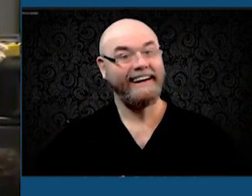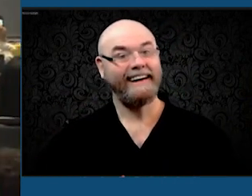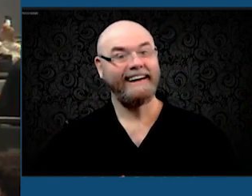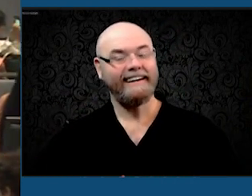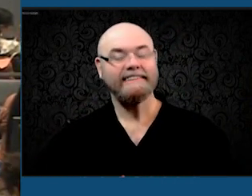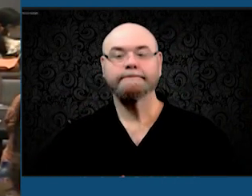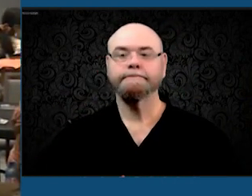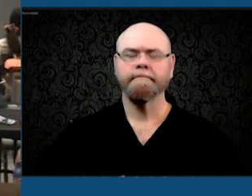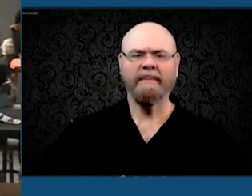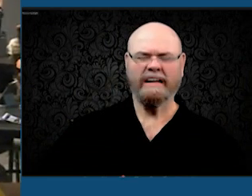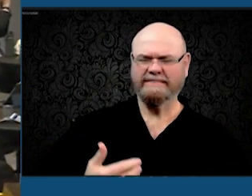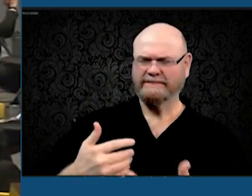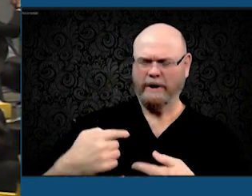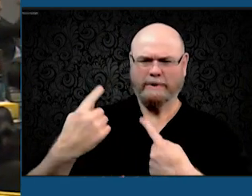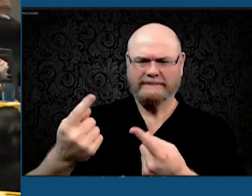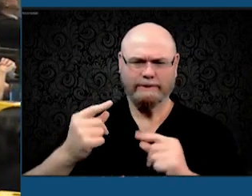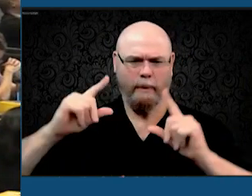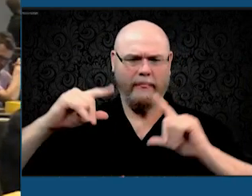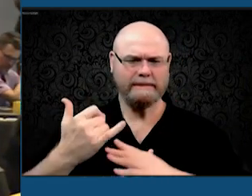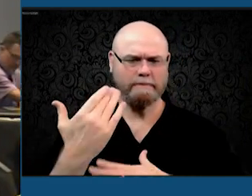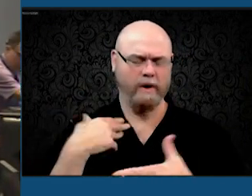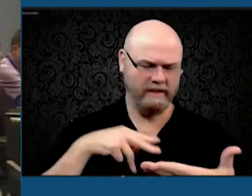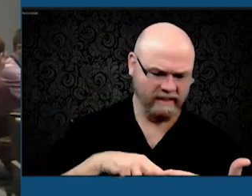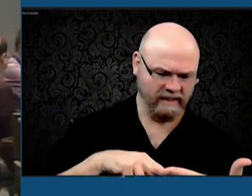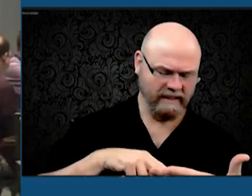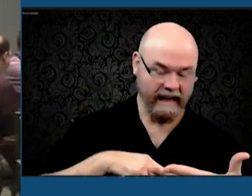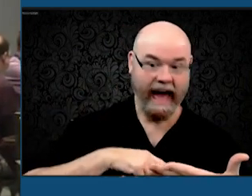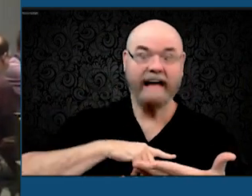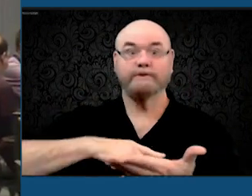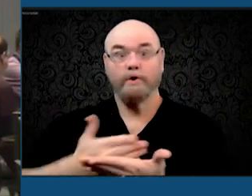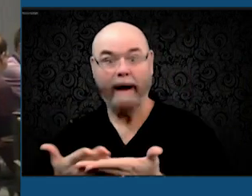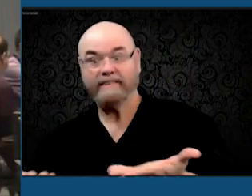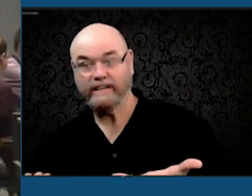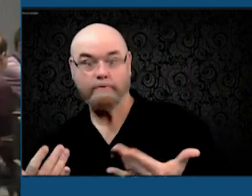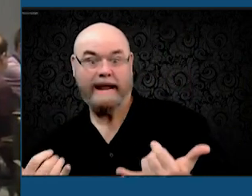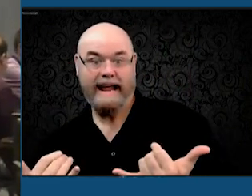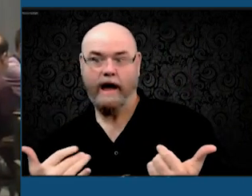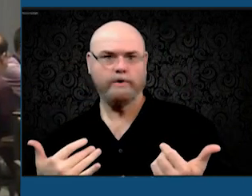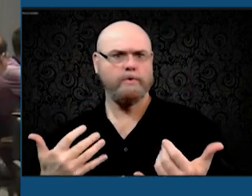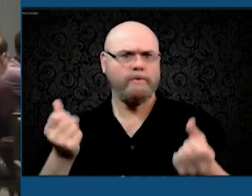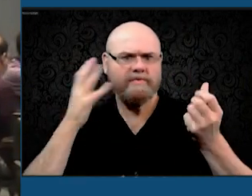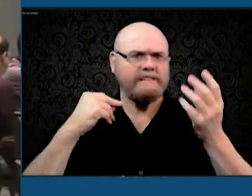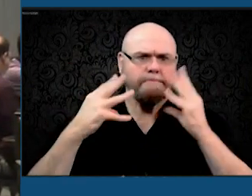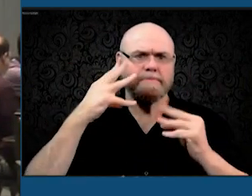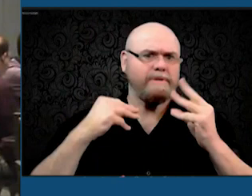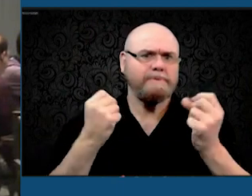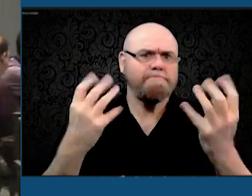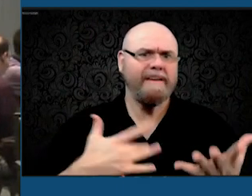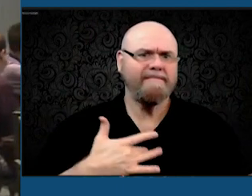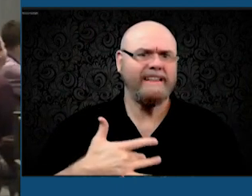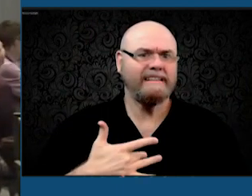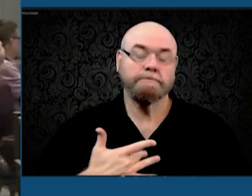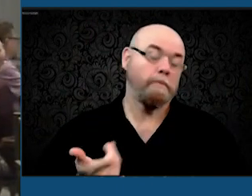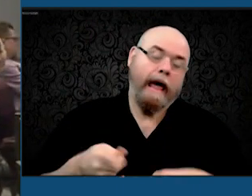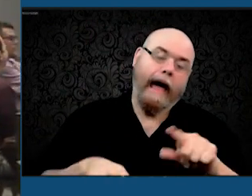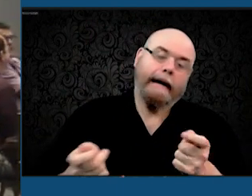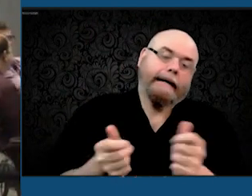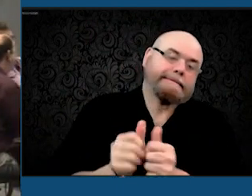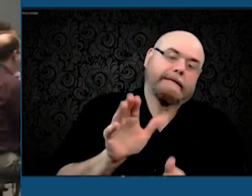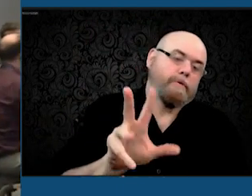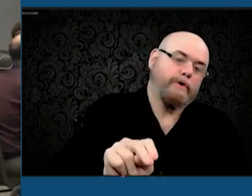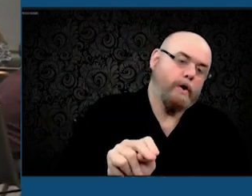feelings since the moment you woke up this morning to the time you got to this moment right now. I can't deal with your whole life. I can only deal